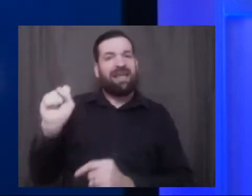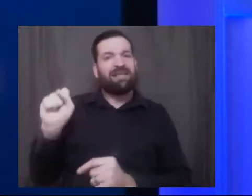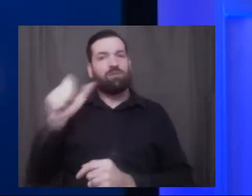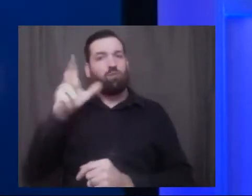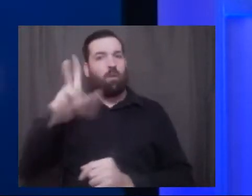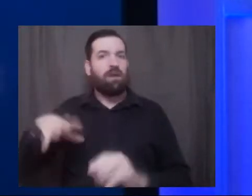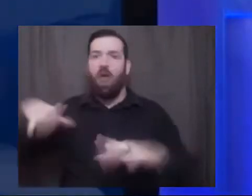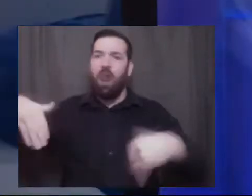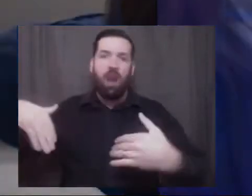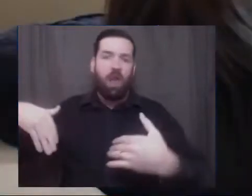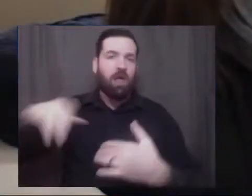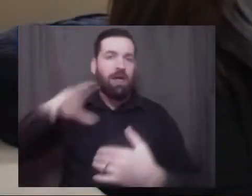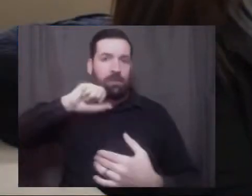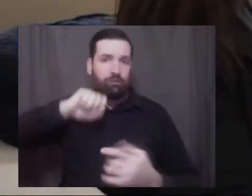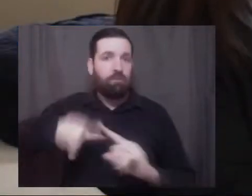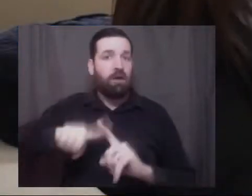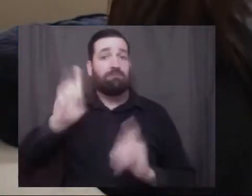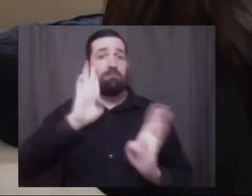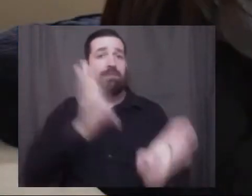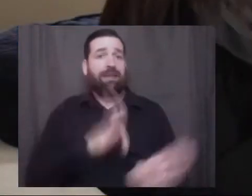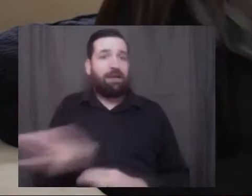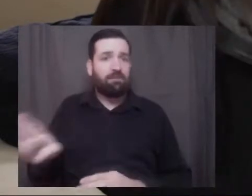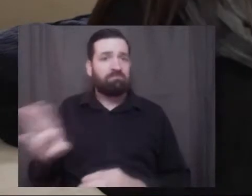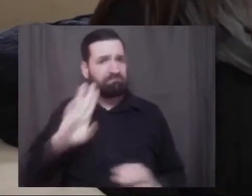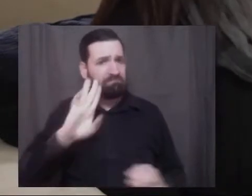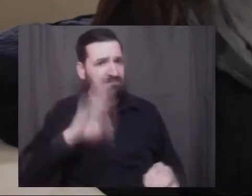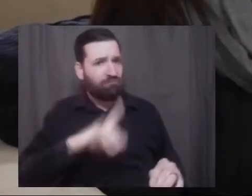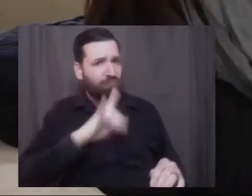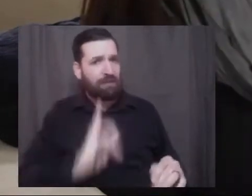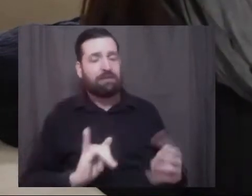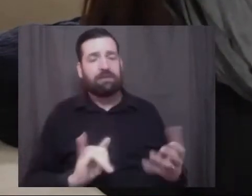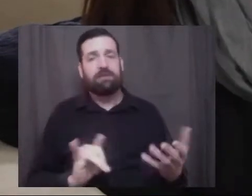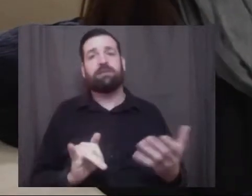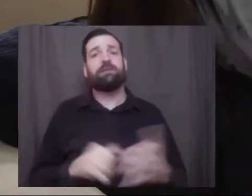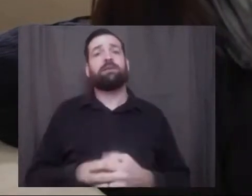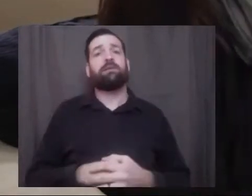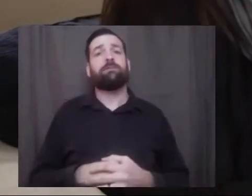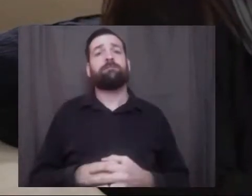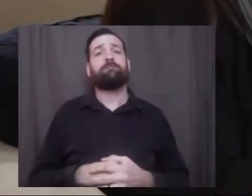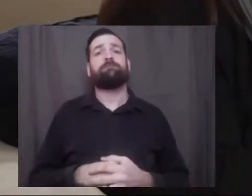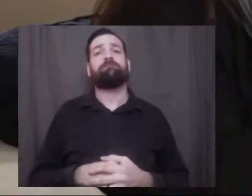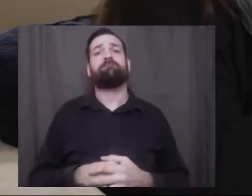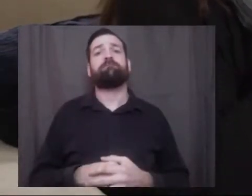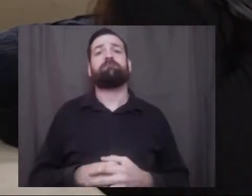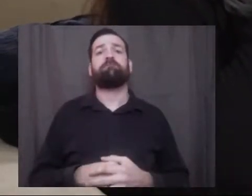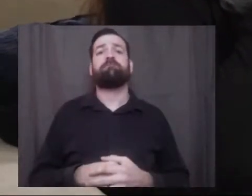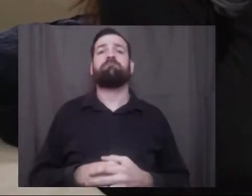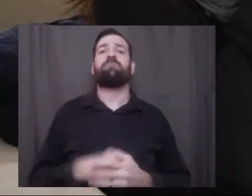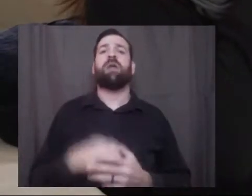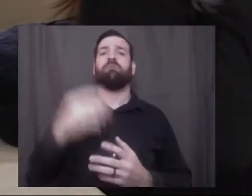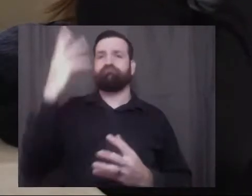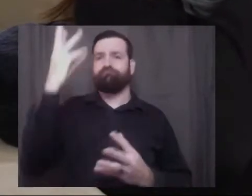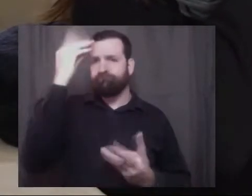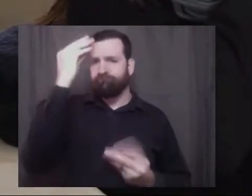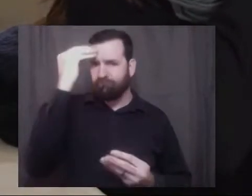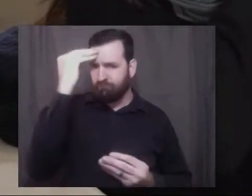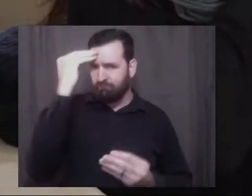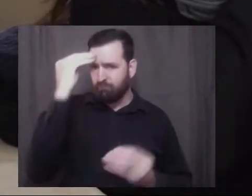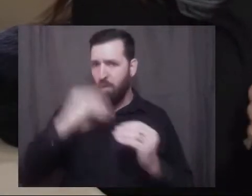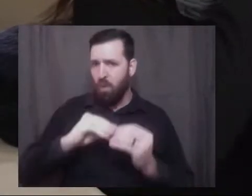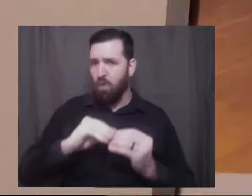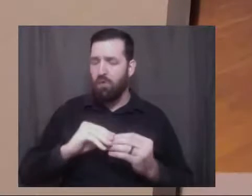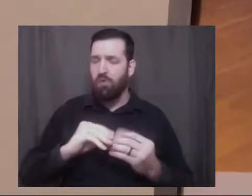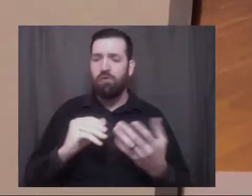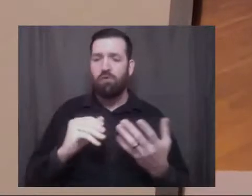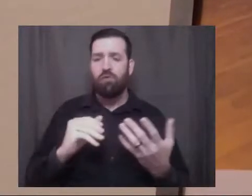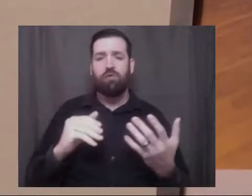planning ahead. You know, it really was something that made me think more about my heart